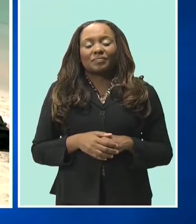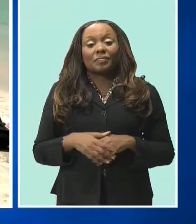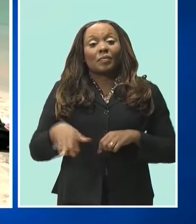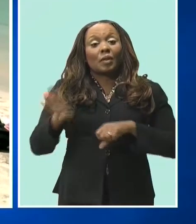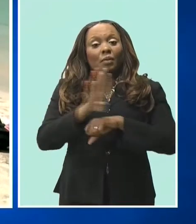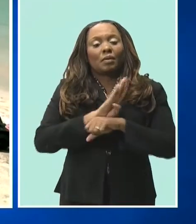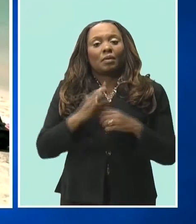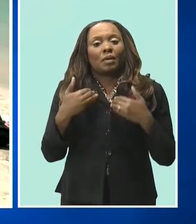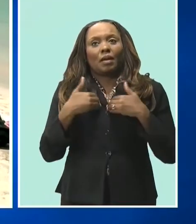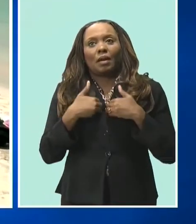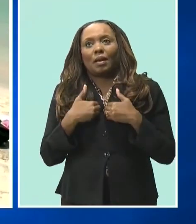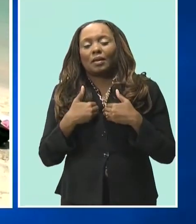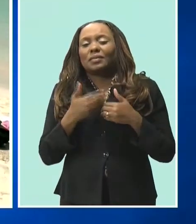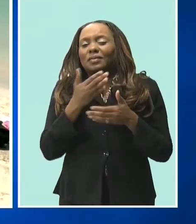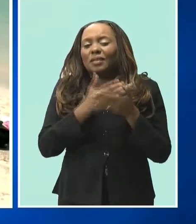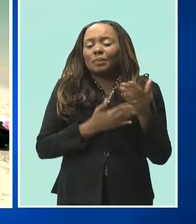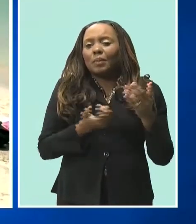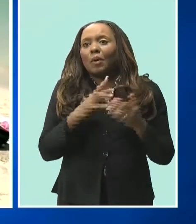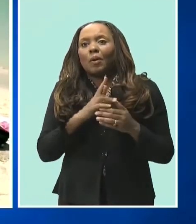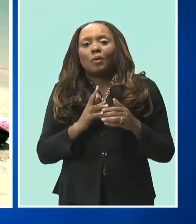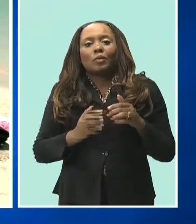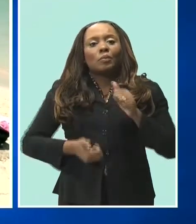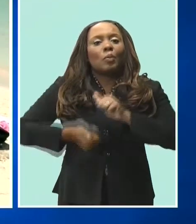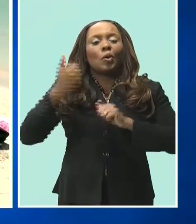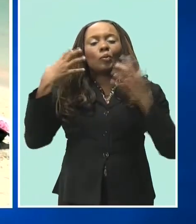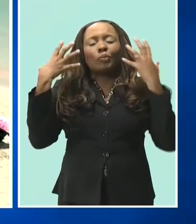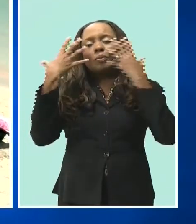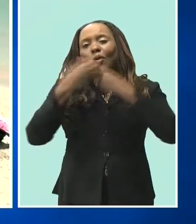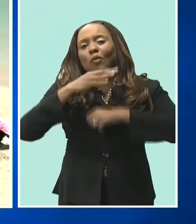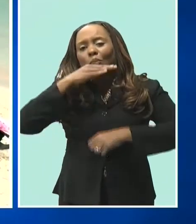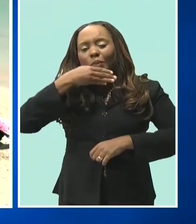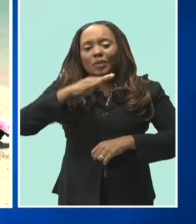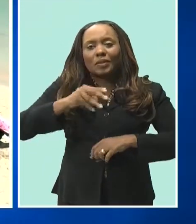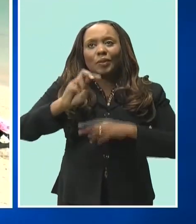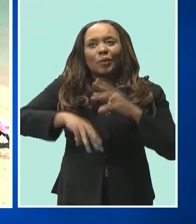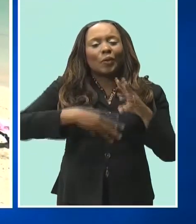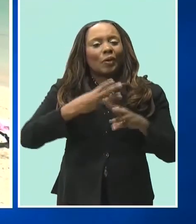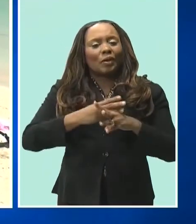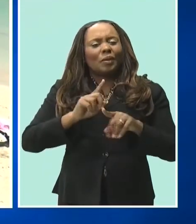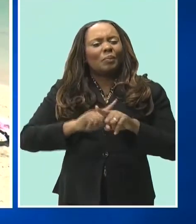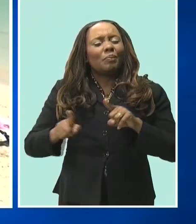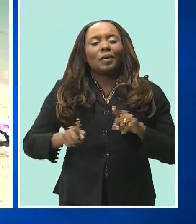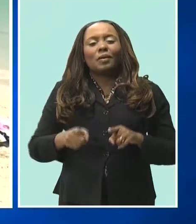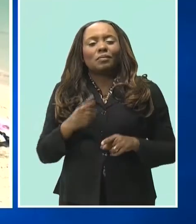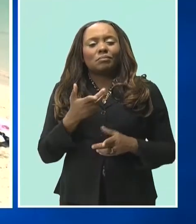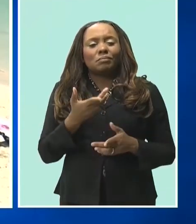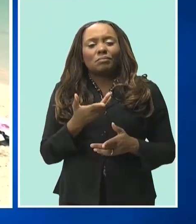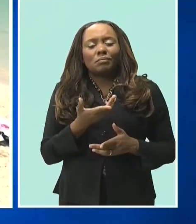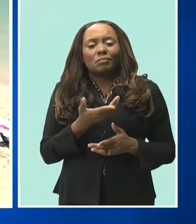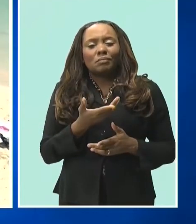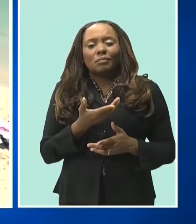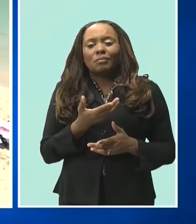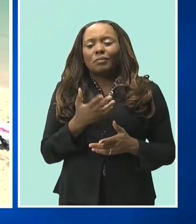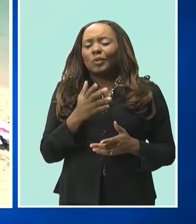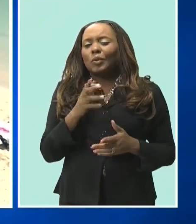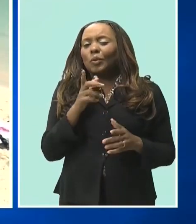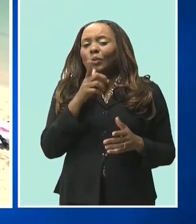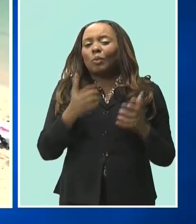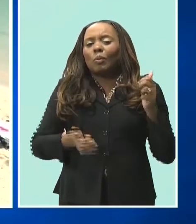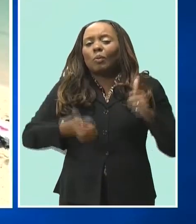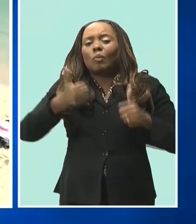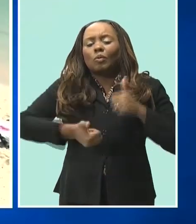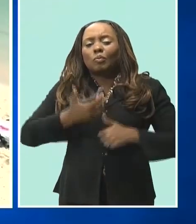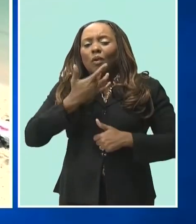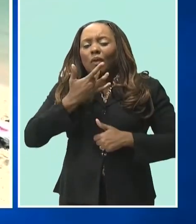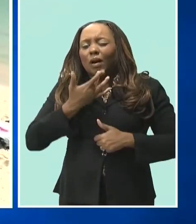some of, if not the most beautiful beaches in the world. But which ones do the people who live where others vacation prefer? Well,